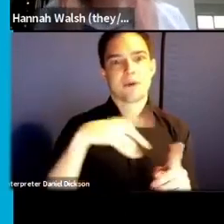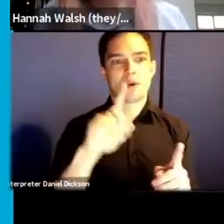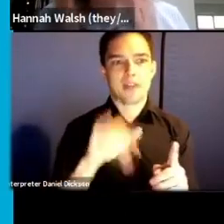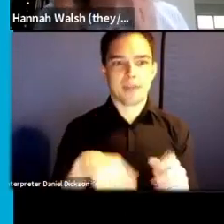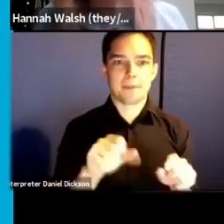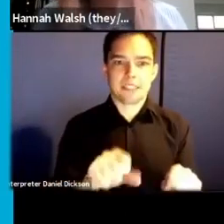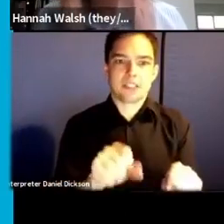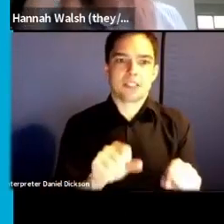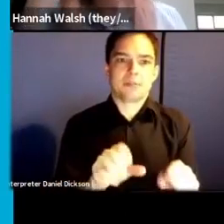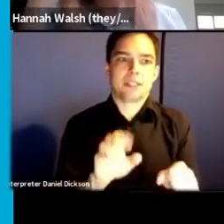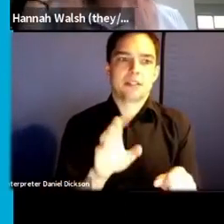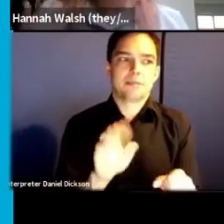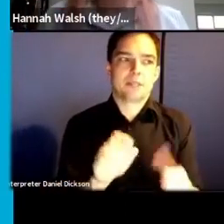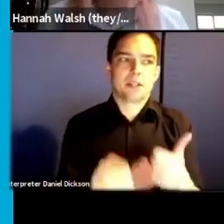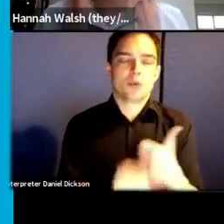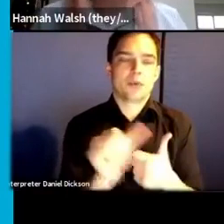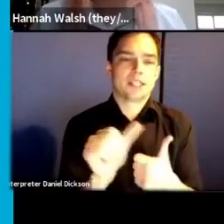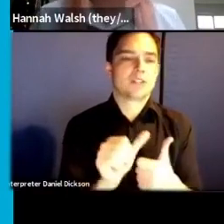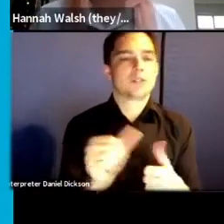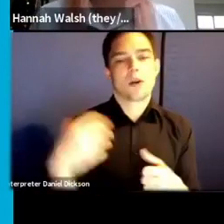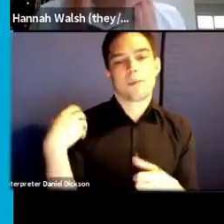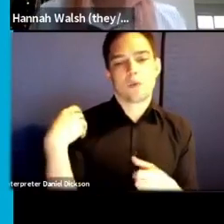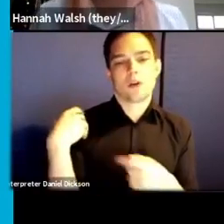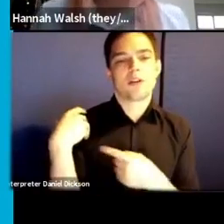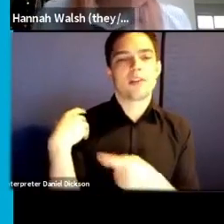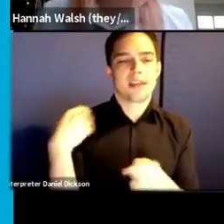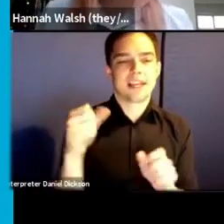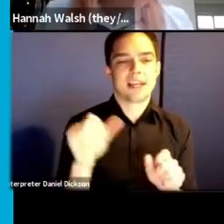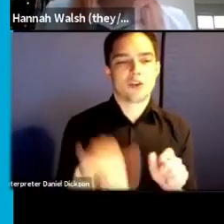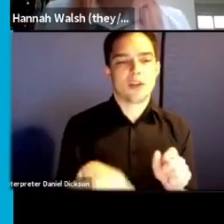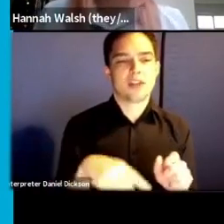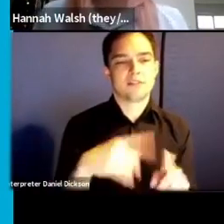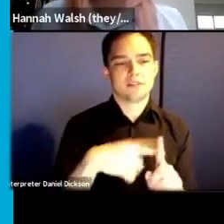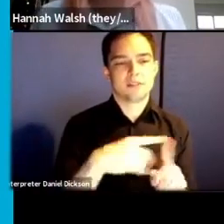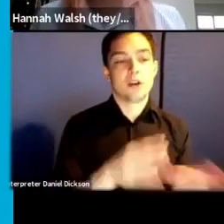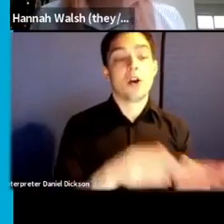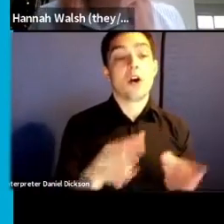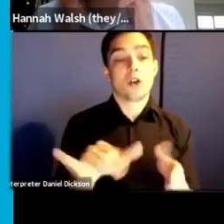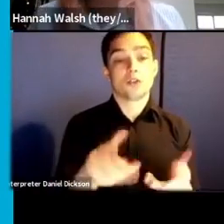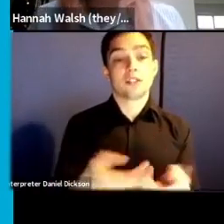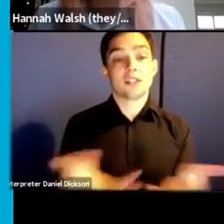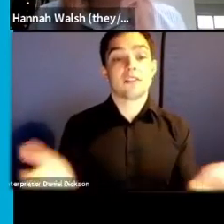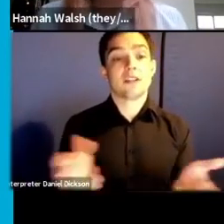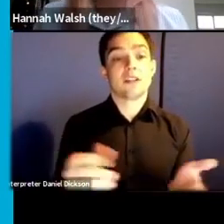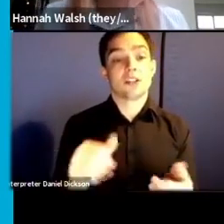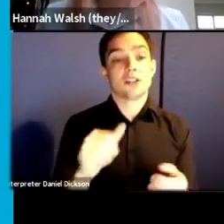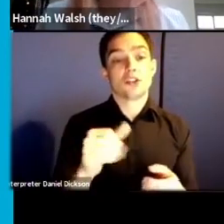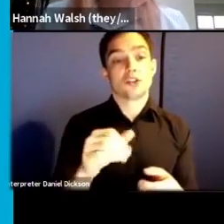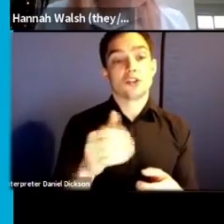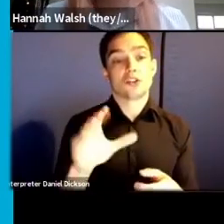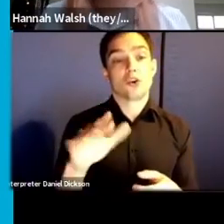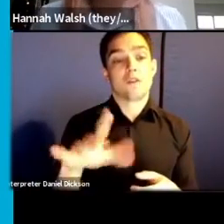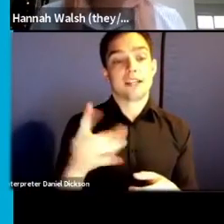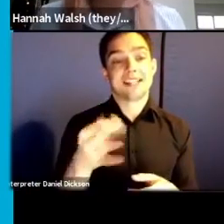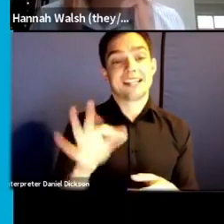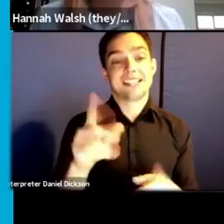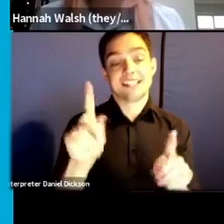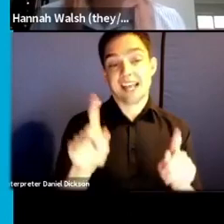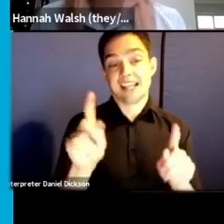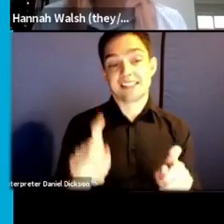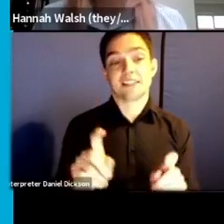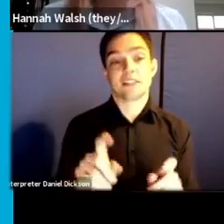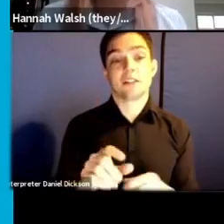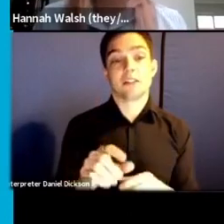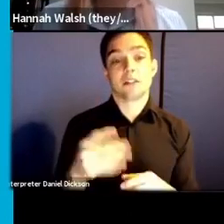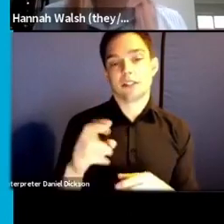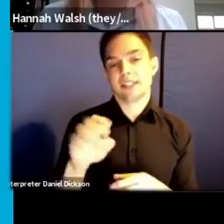could be that risk. So employers can do that. They can also administer COVID-19 tests. Per the EEOC,